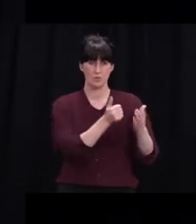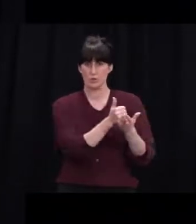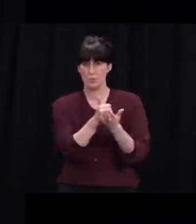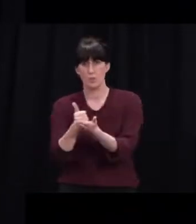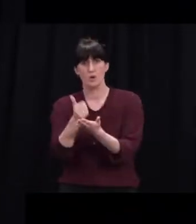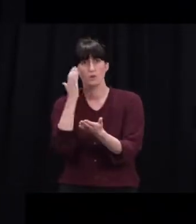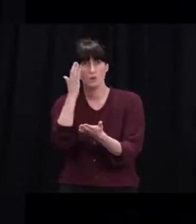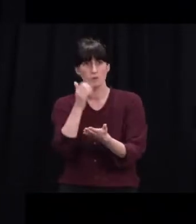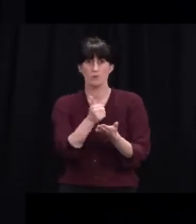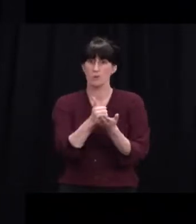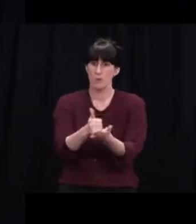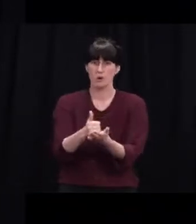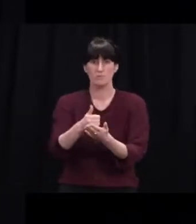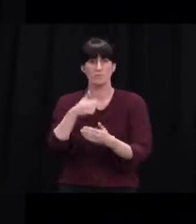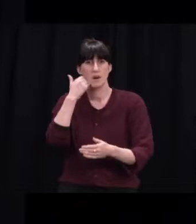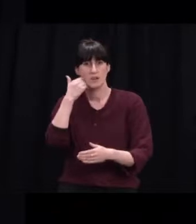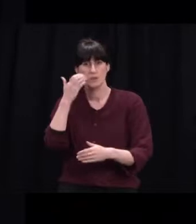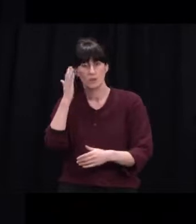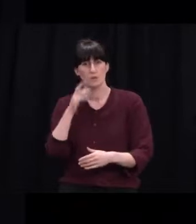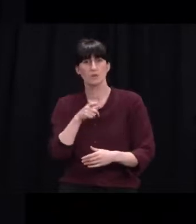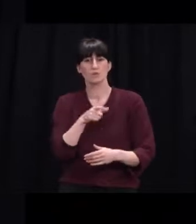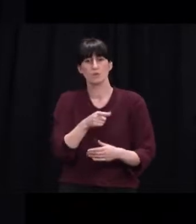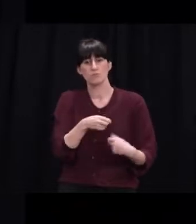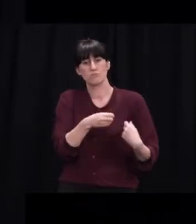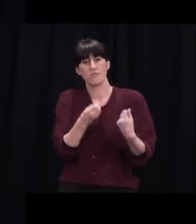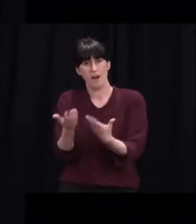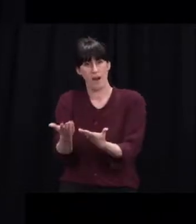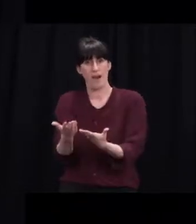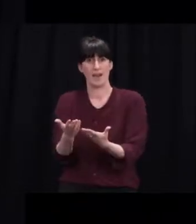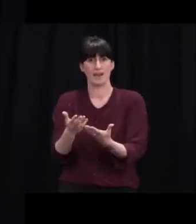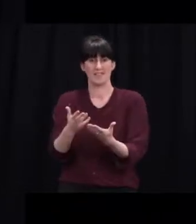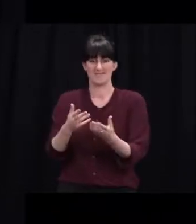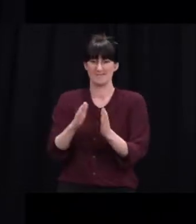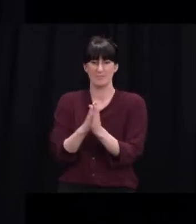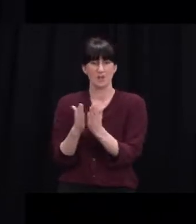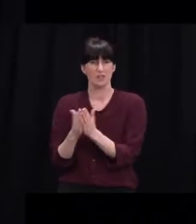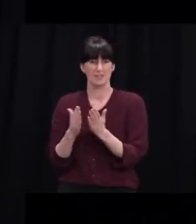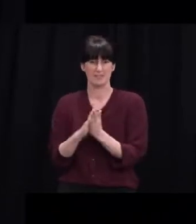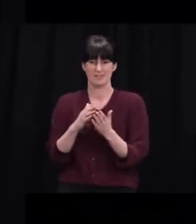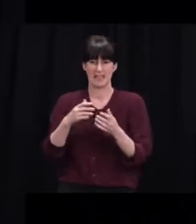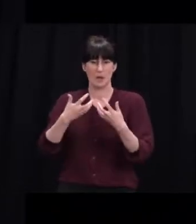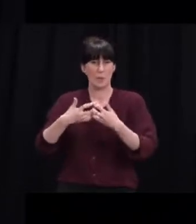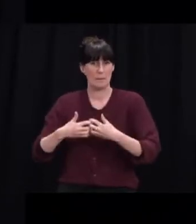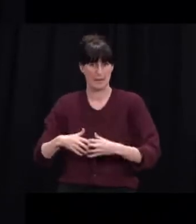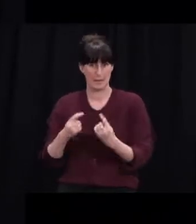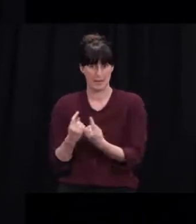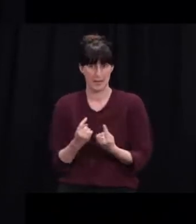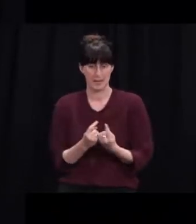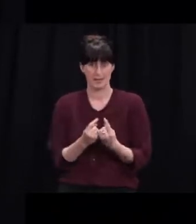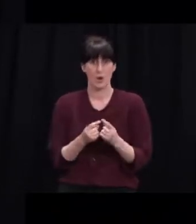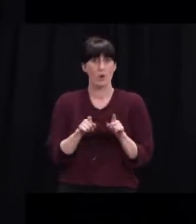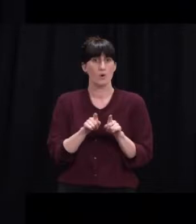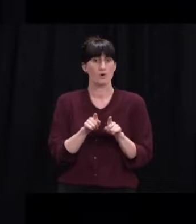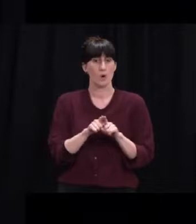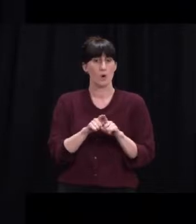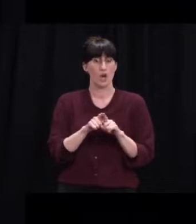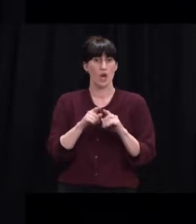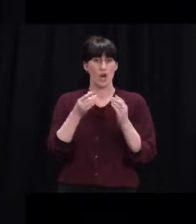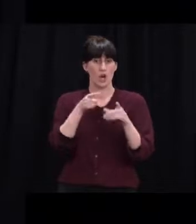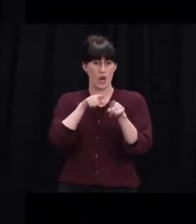funding available to the Ministry of Education so that they can support schools and kura to meet the costs of providing materials to young